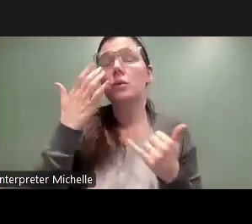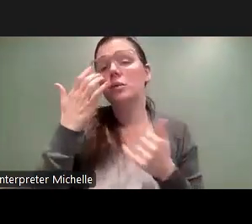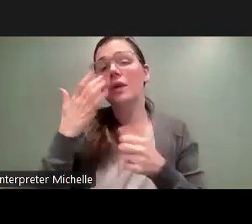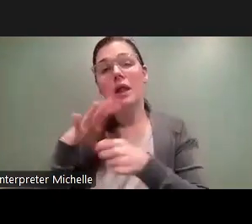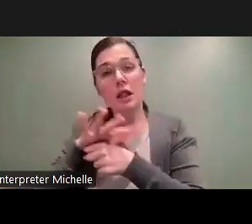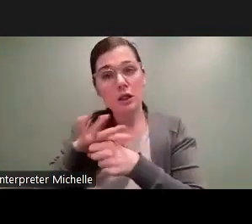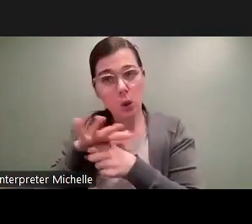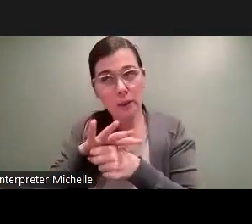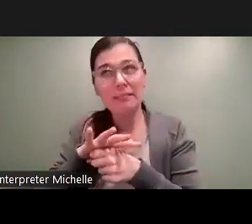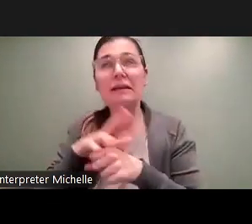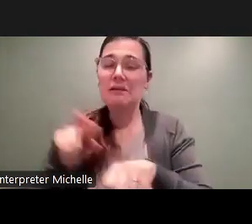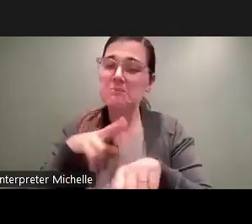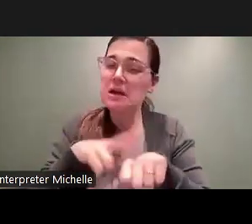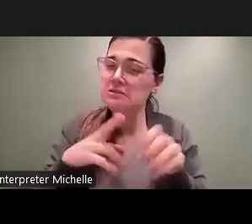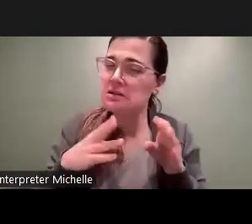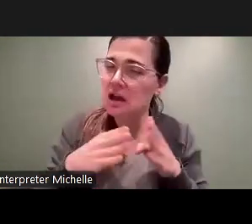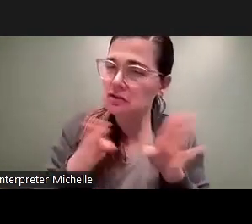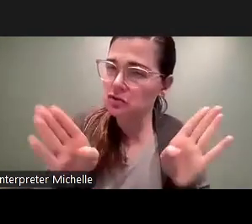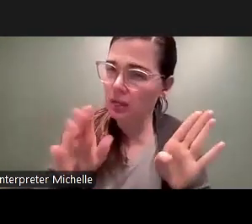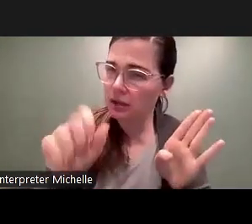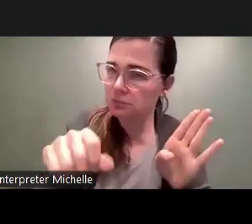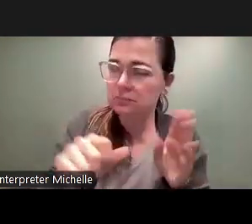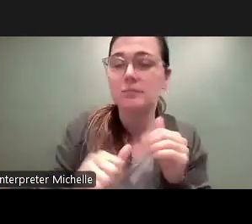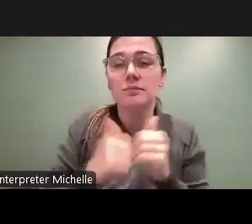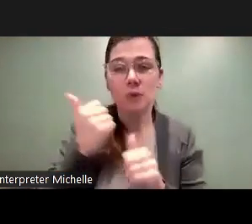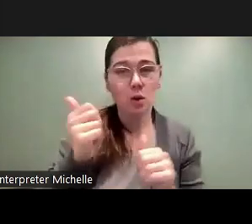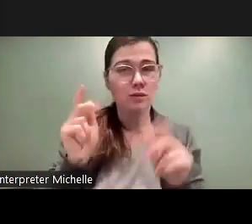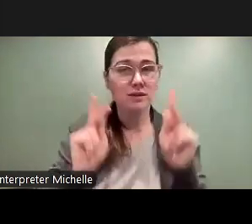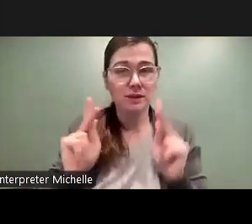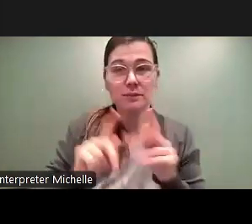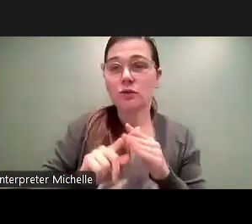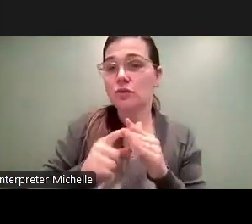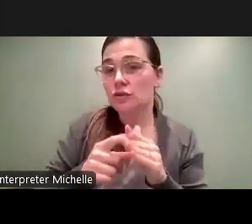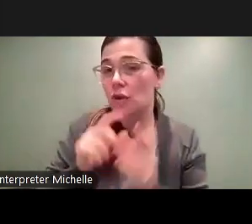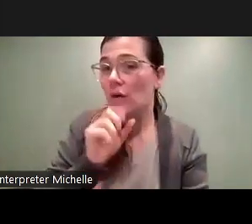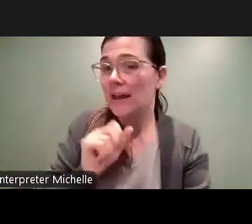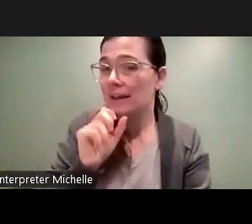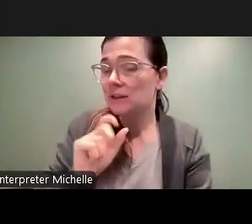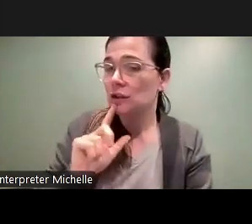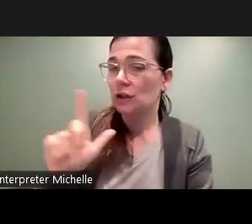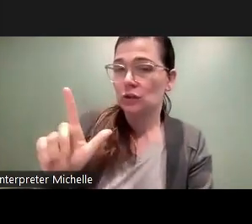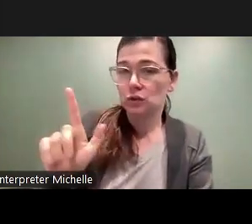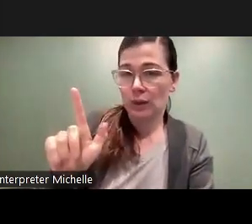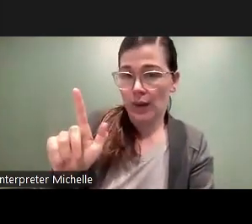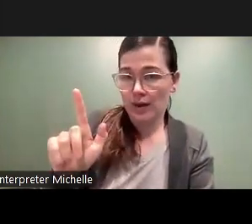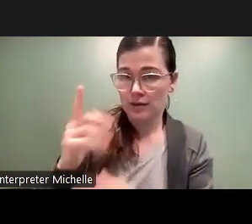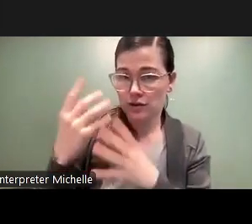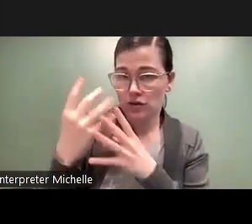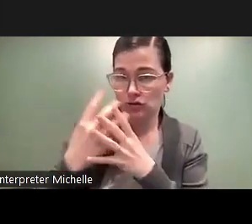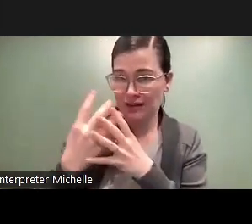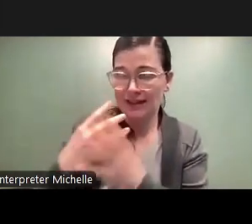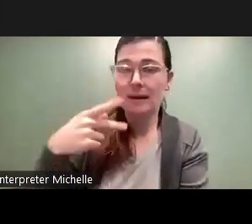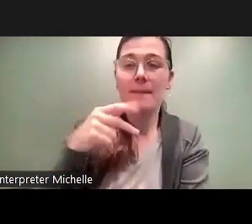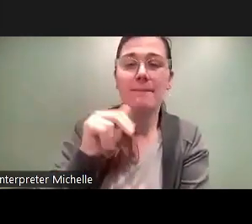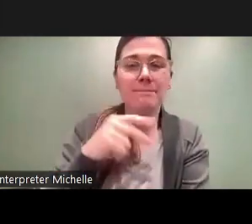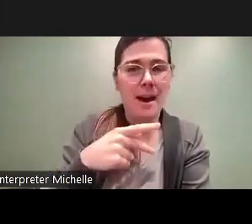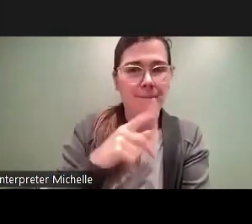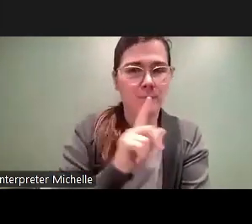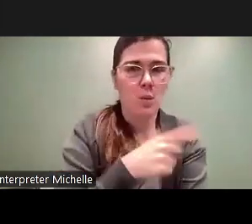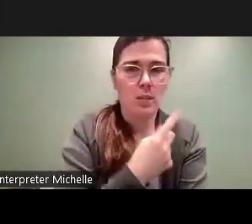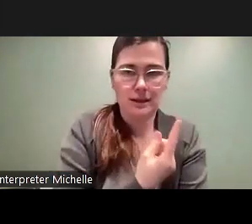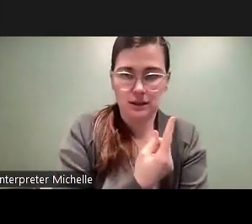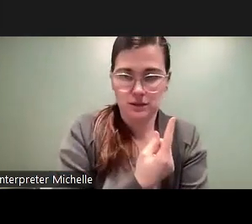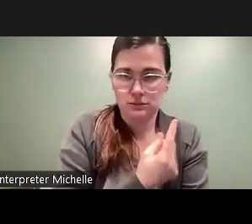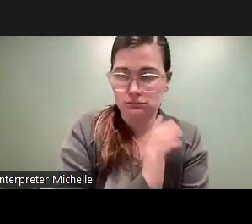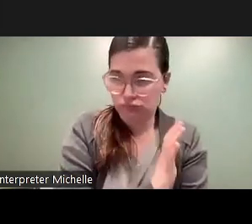probably nationally, most people start screening it at the age of 21 with the pap test only. And like